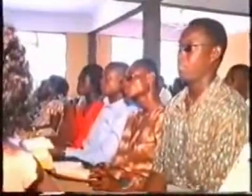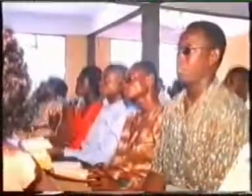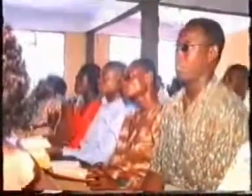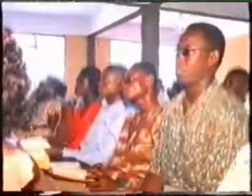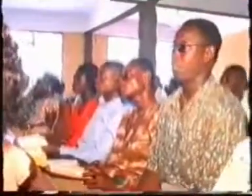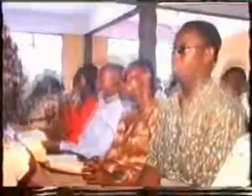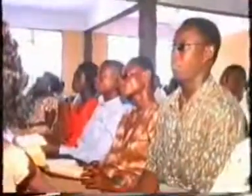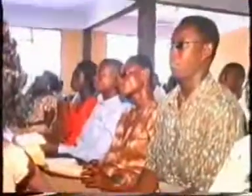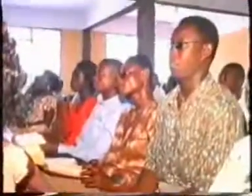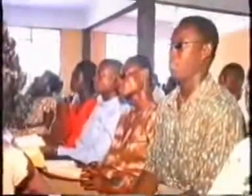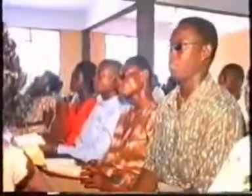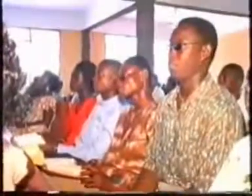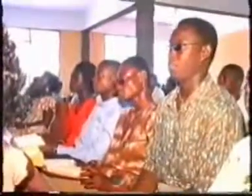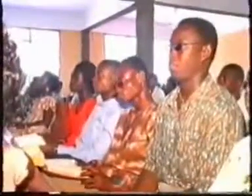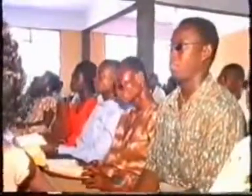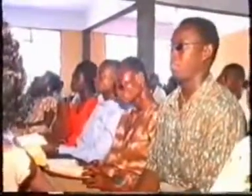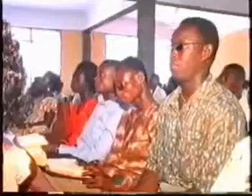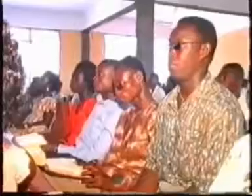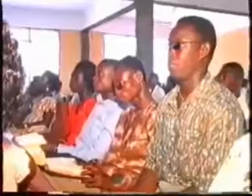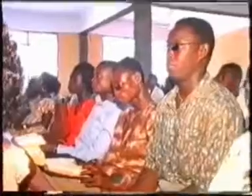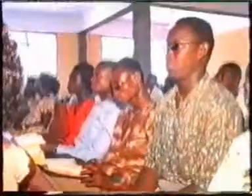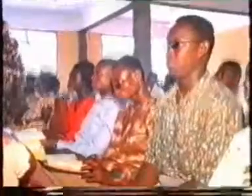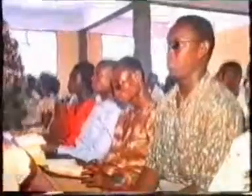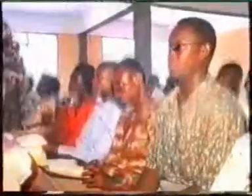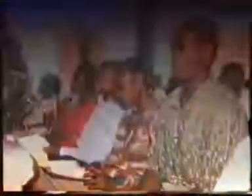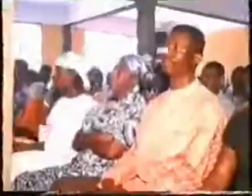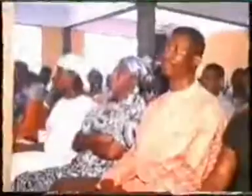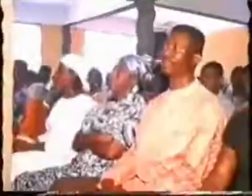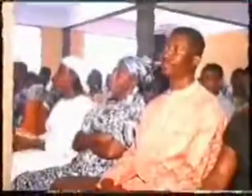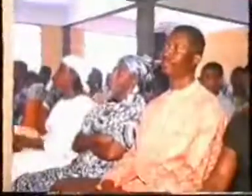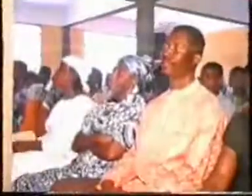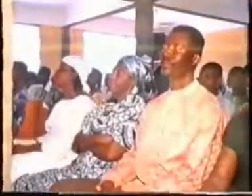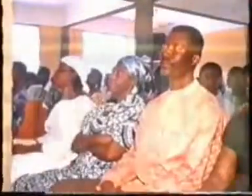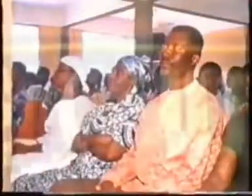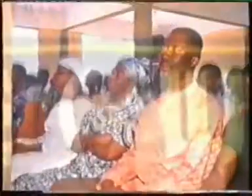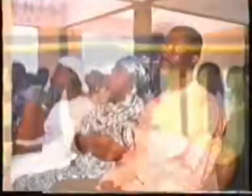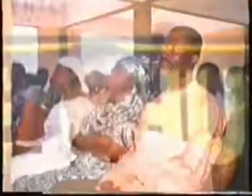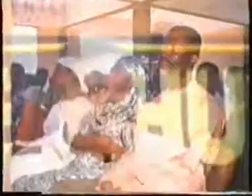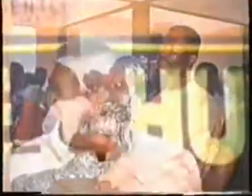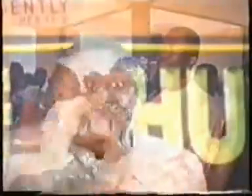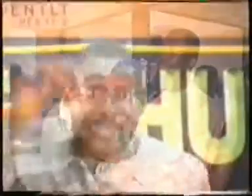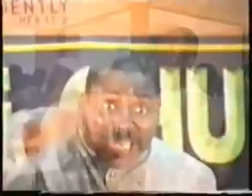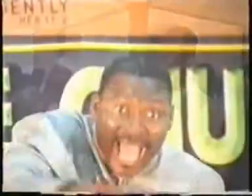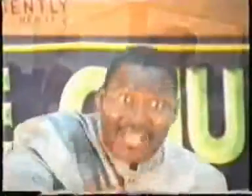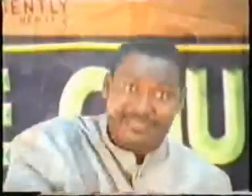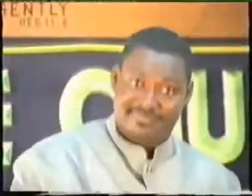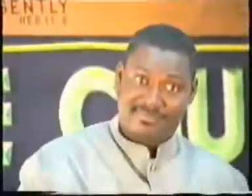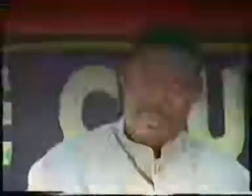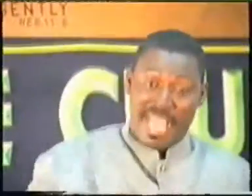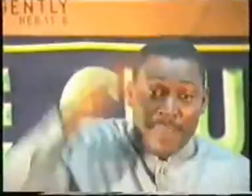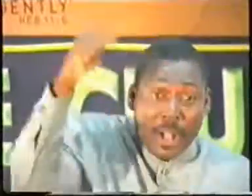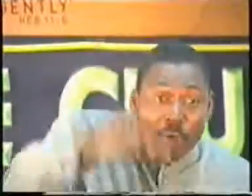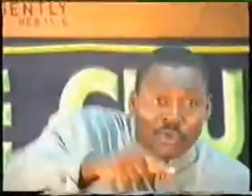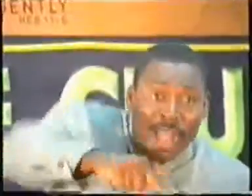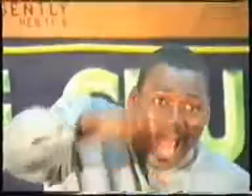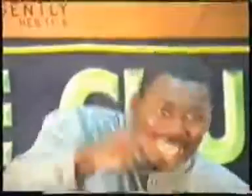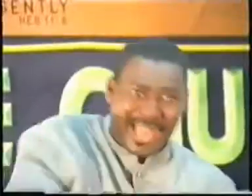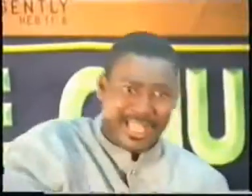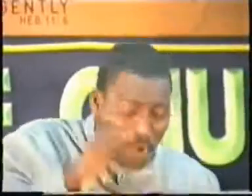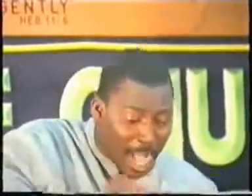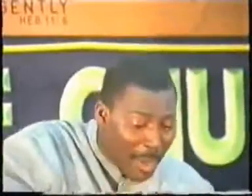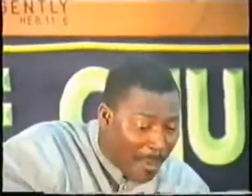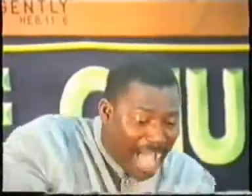of Christ are we preaching today? Christo sum adanisika sam kwa kaa wasa menka yebeka